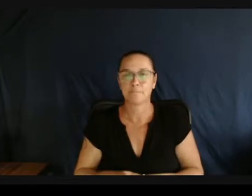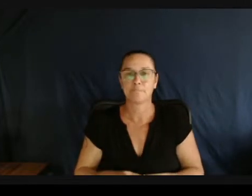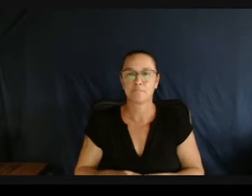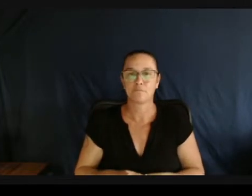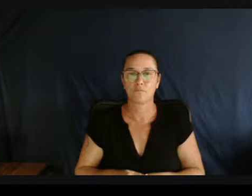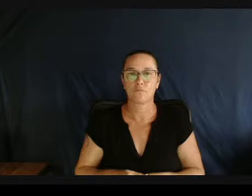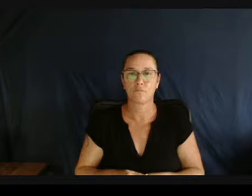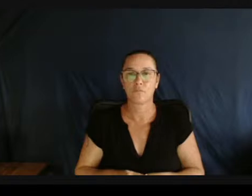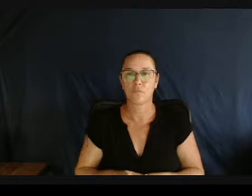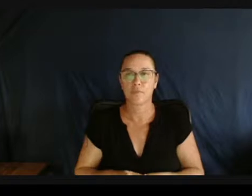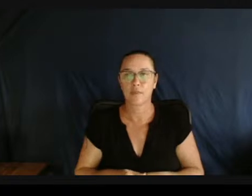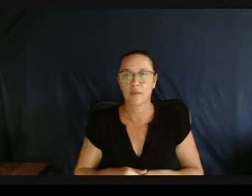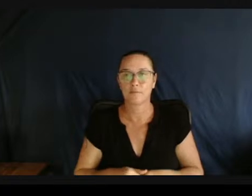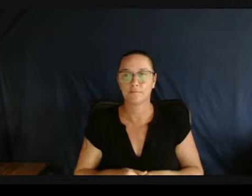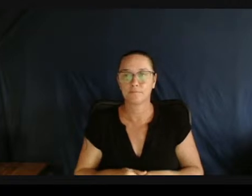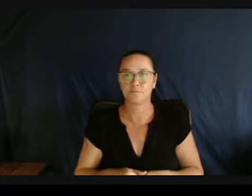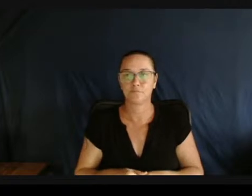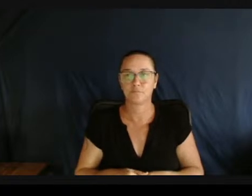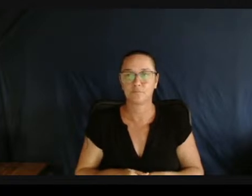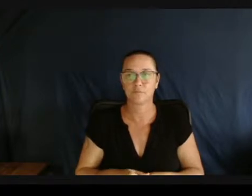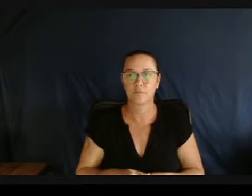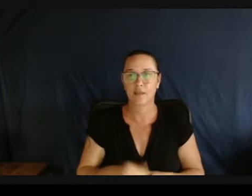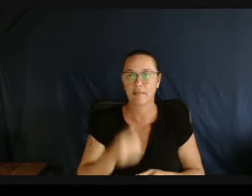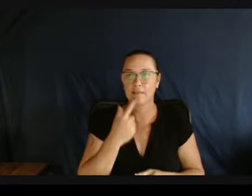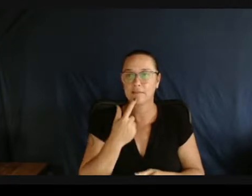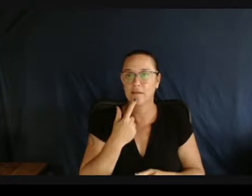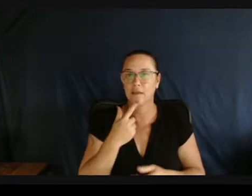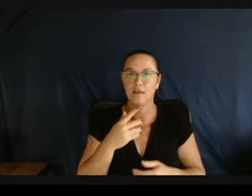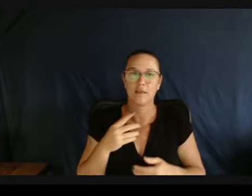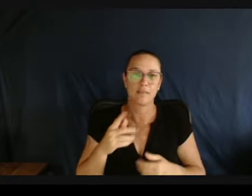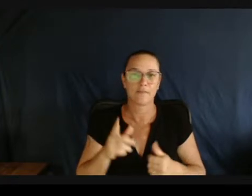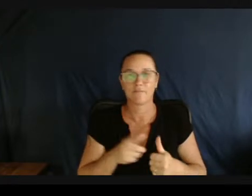So they note that in that first,